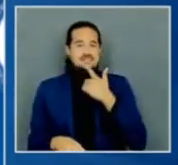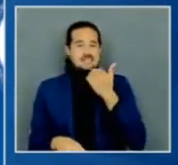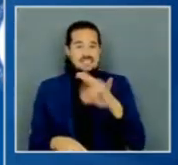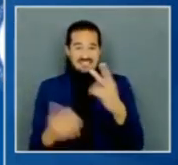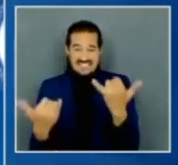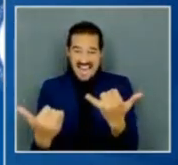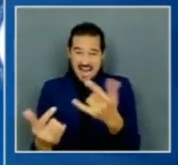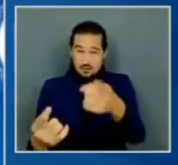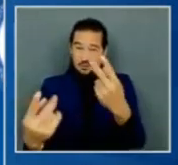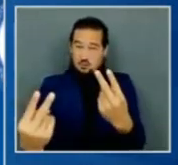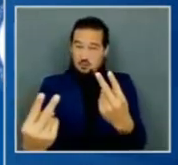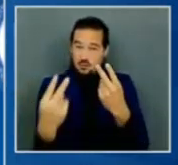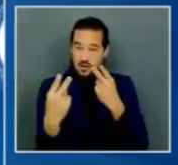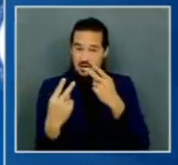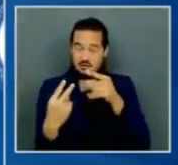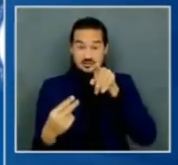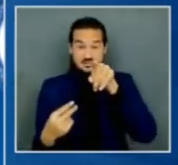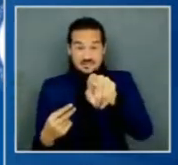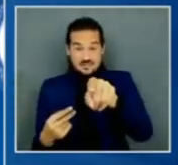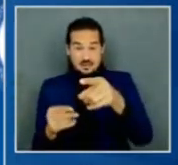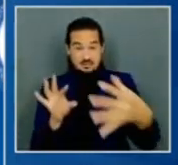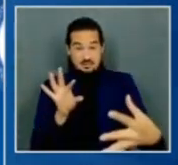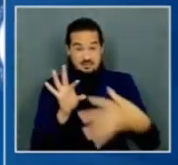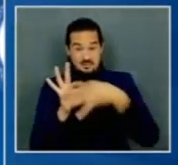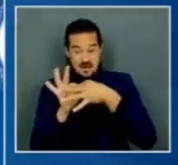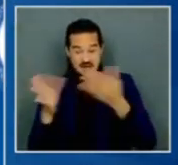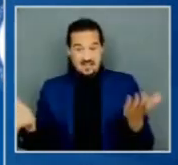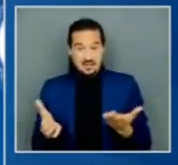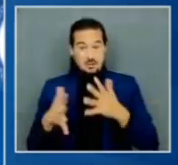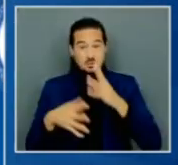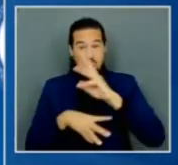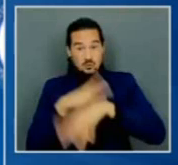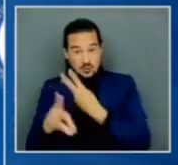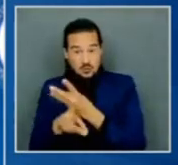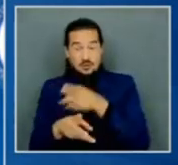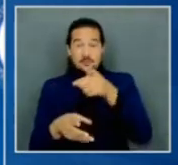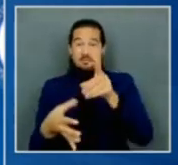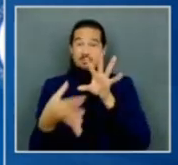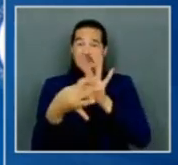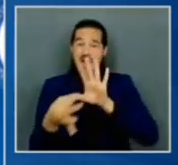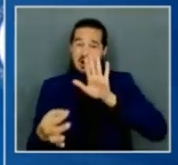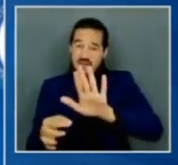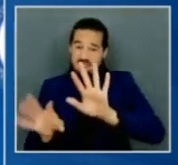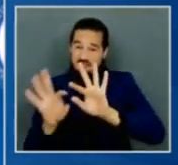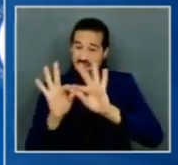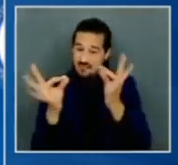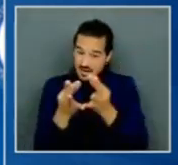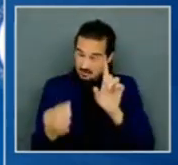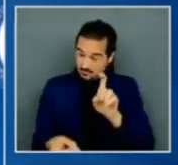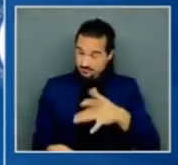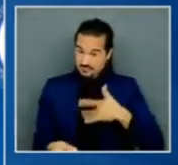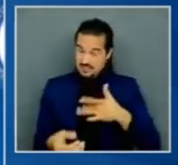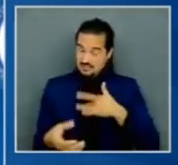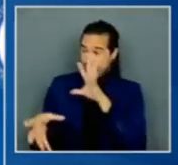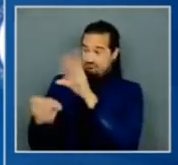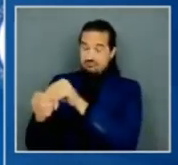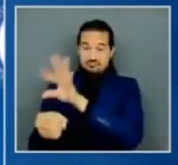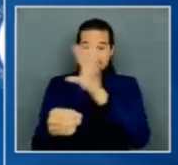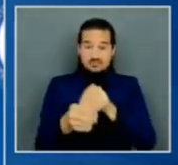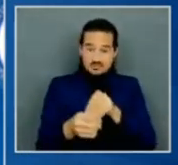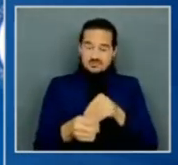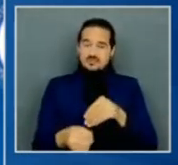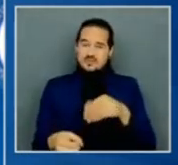now, somebody who wonders whether and where they belong in the world or even in their own family. And I'm